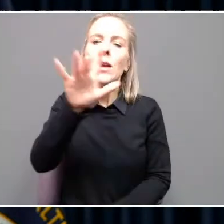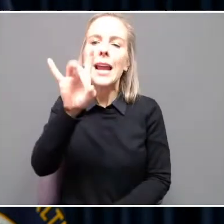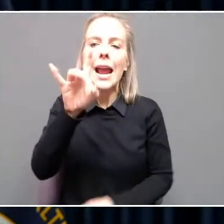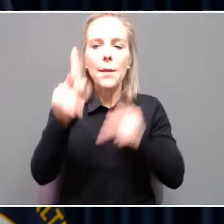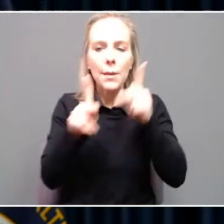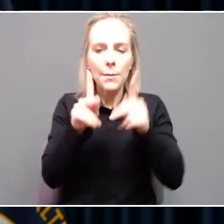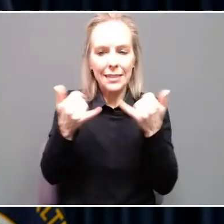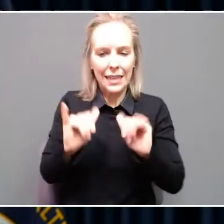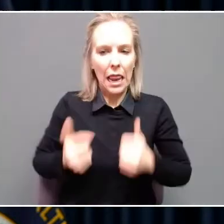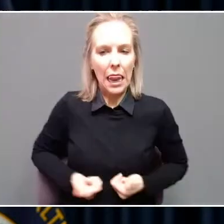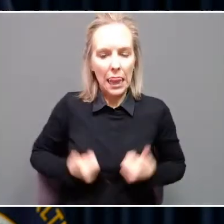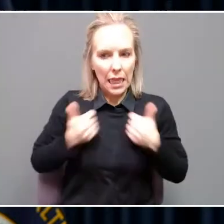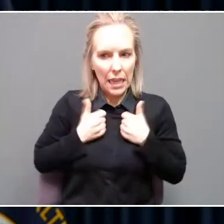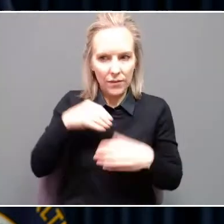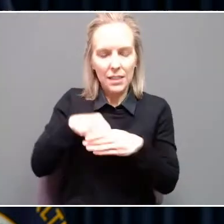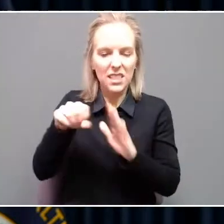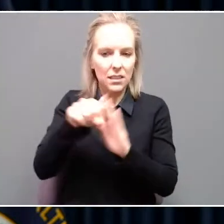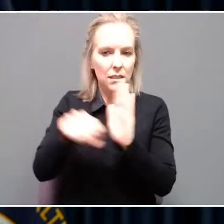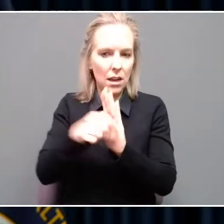That's down from